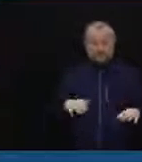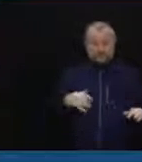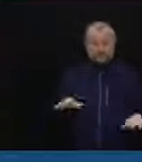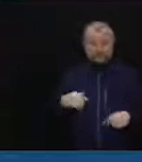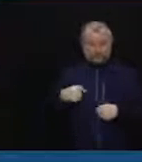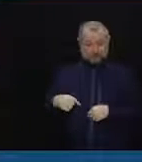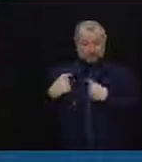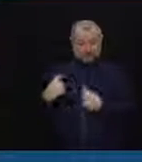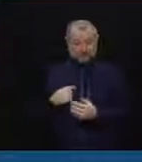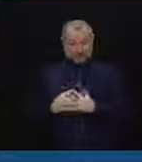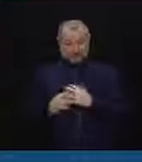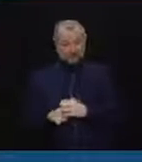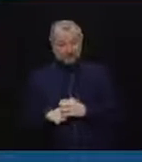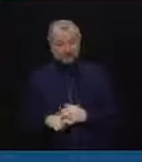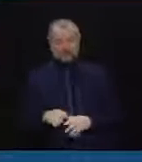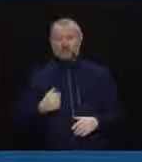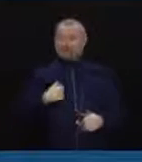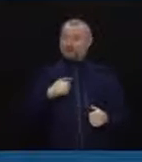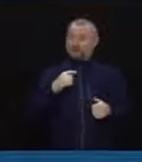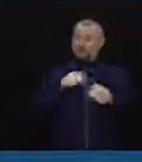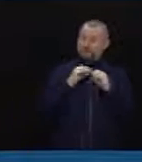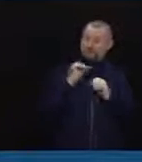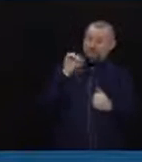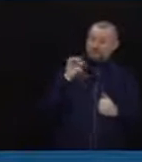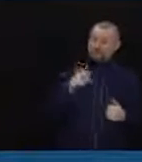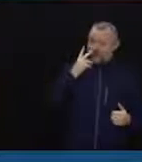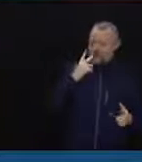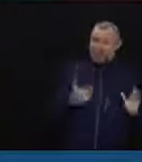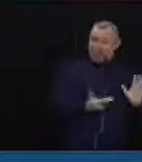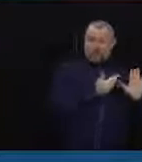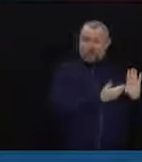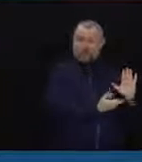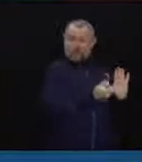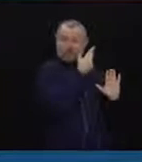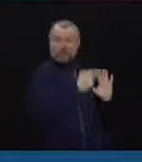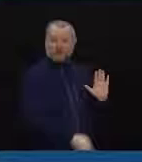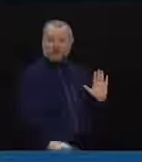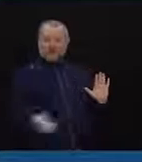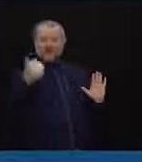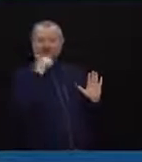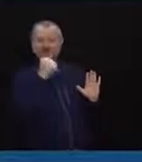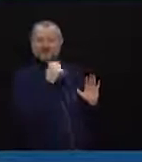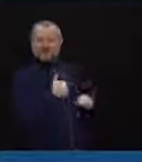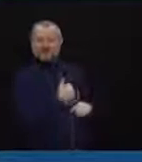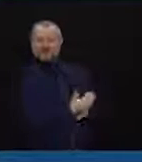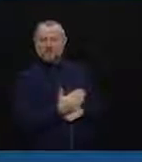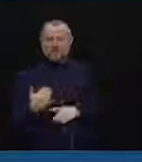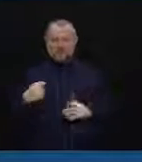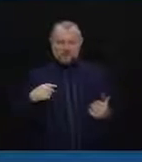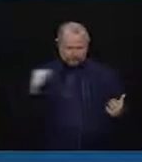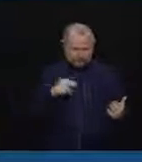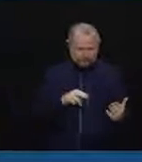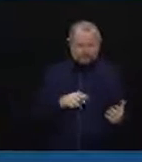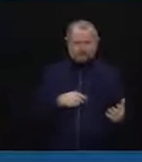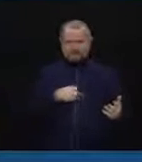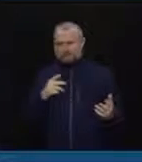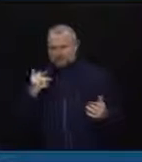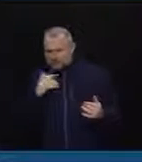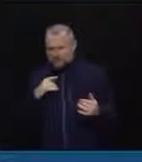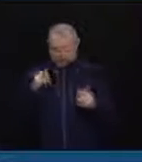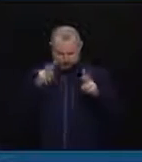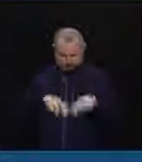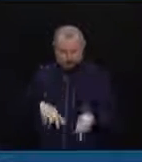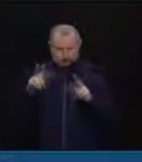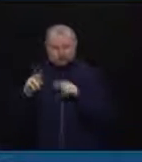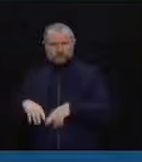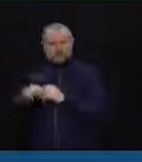And those data, that data is available to me every single morning. I consume it every single day. And I just want to assure New Yorkers that I